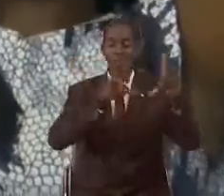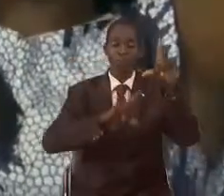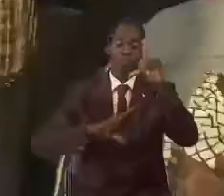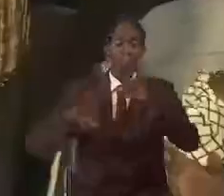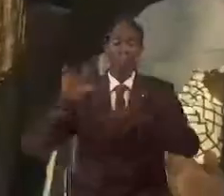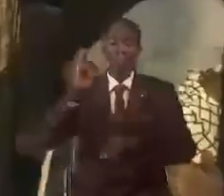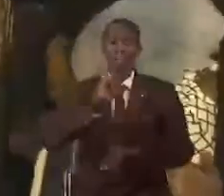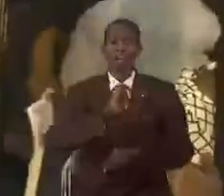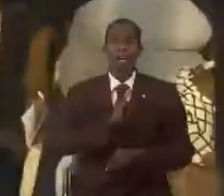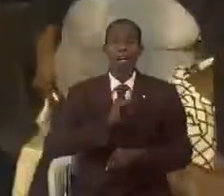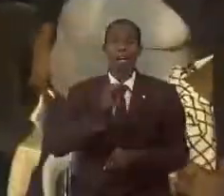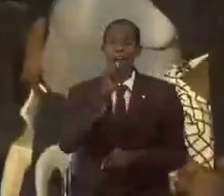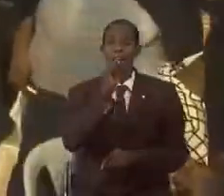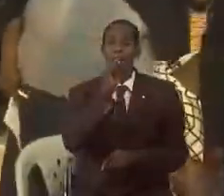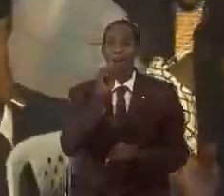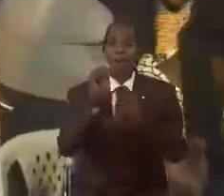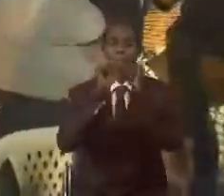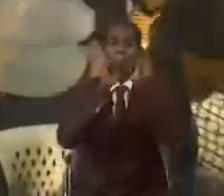pray.